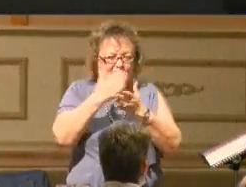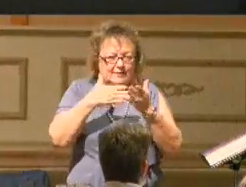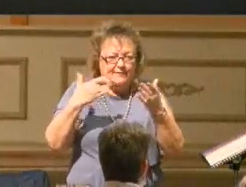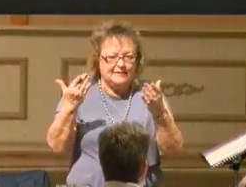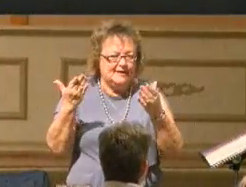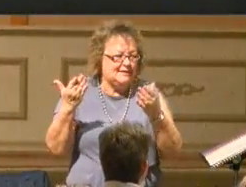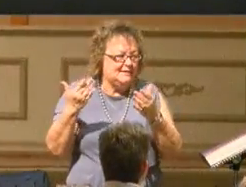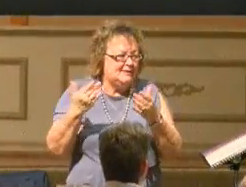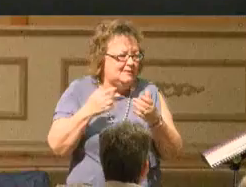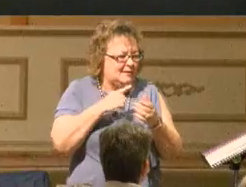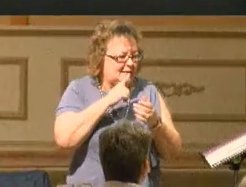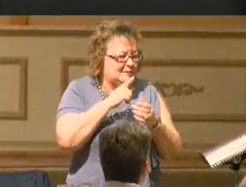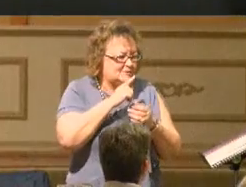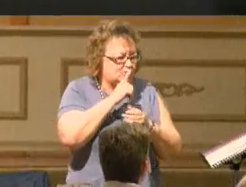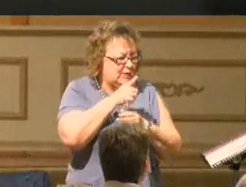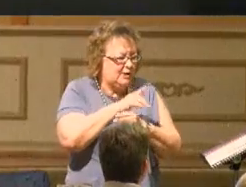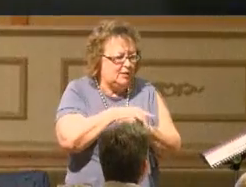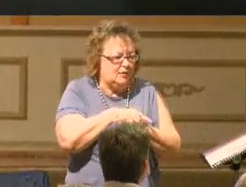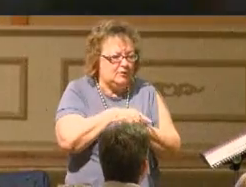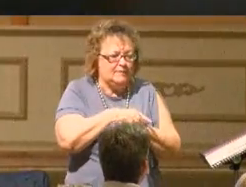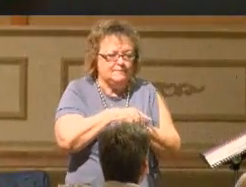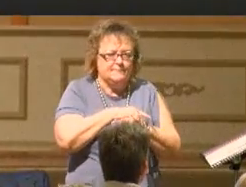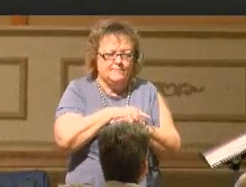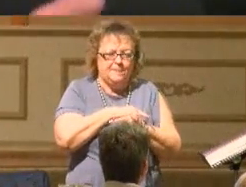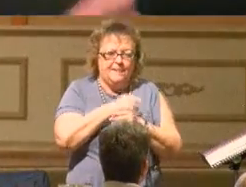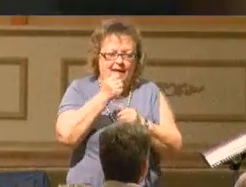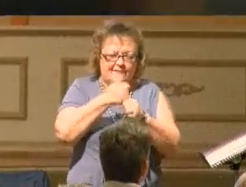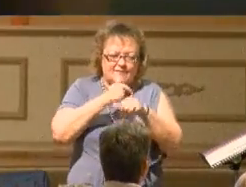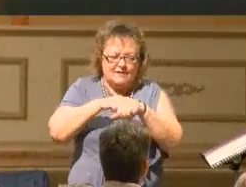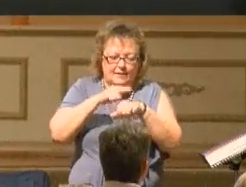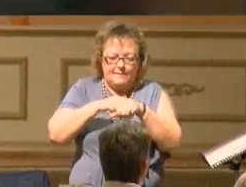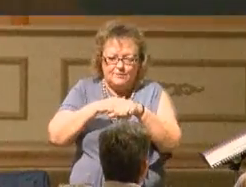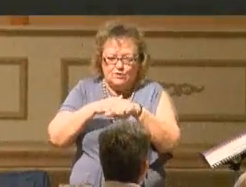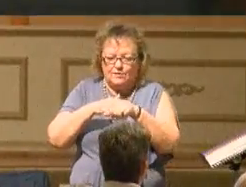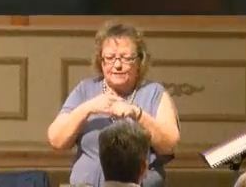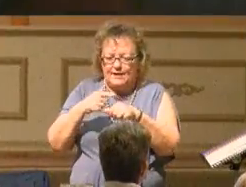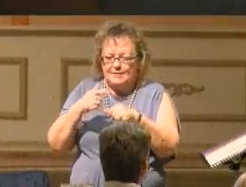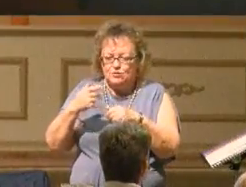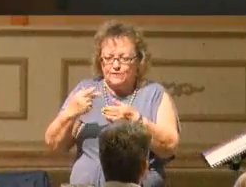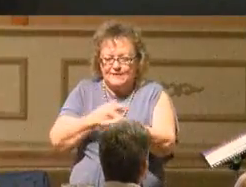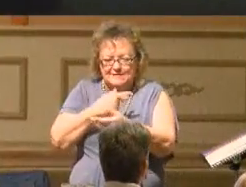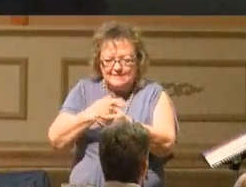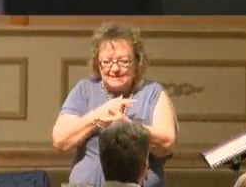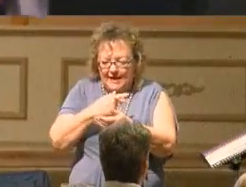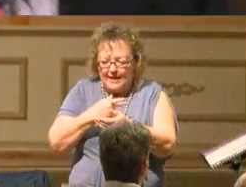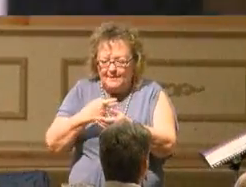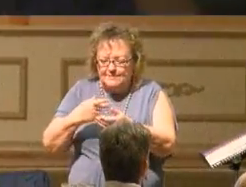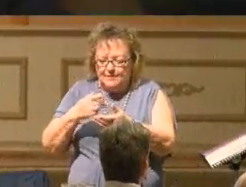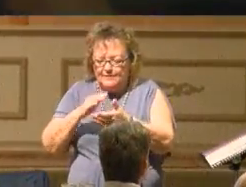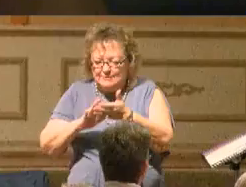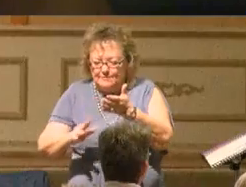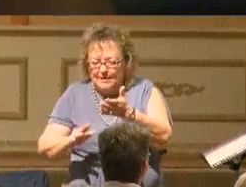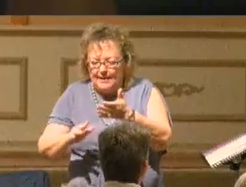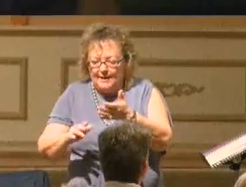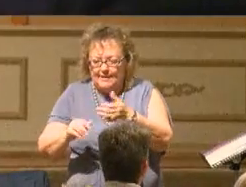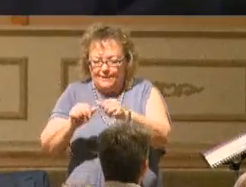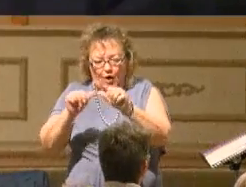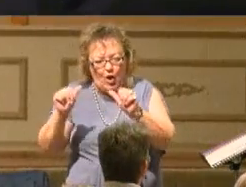real. And every time that they took the spotless lambs, and every time that they shed the blood at the